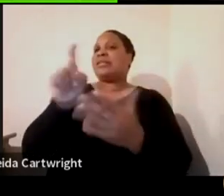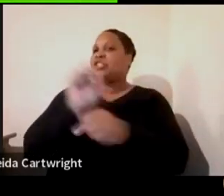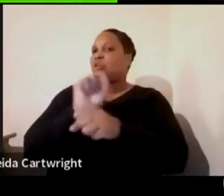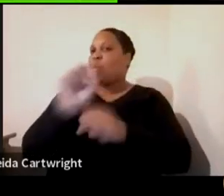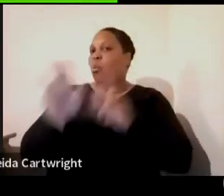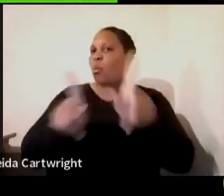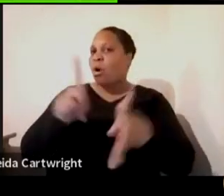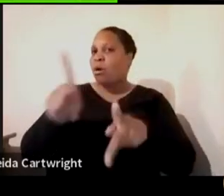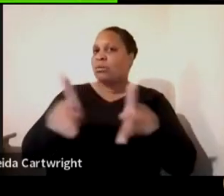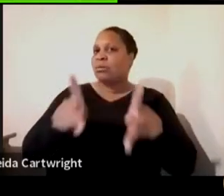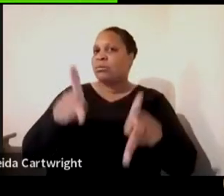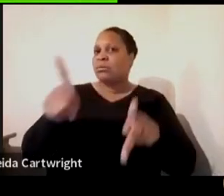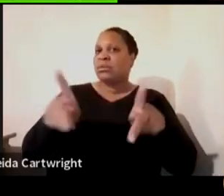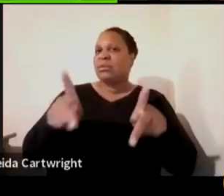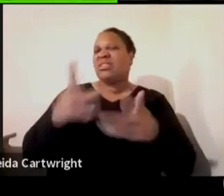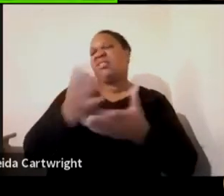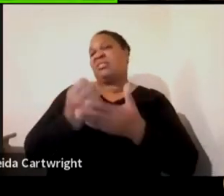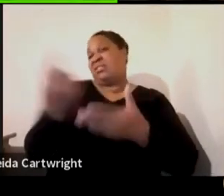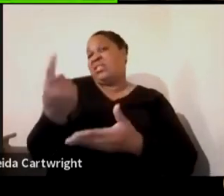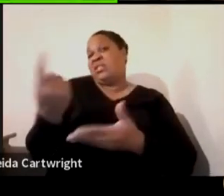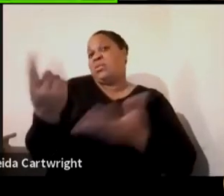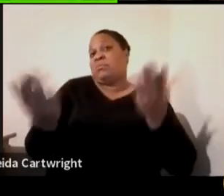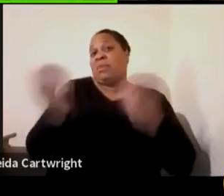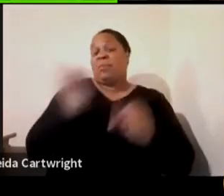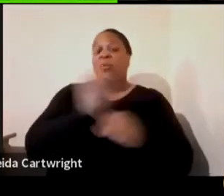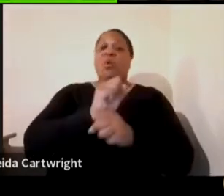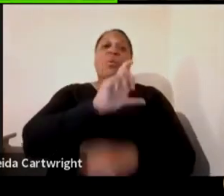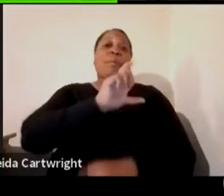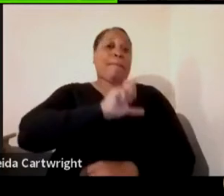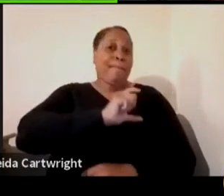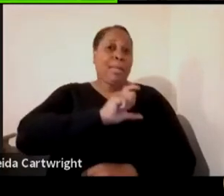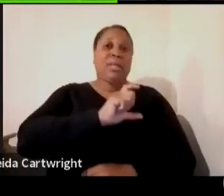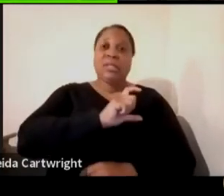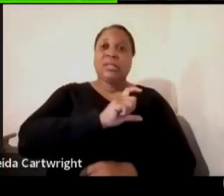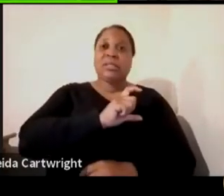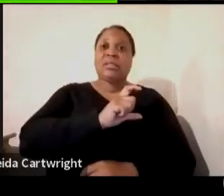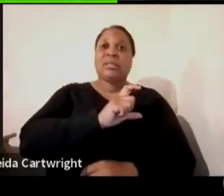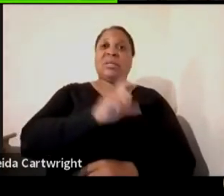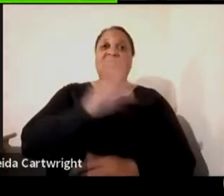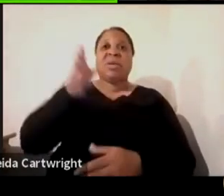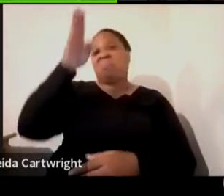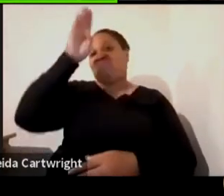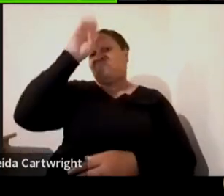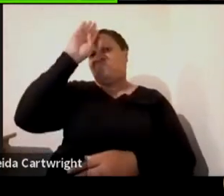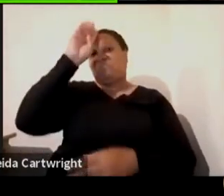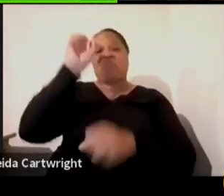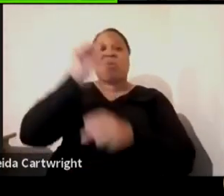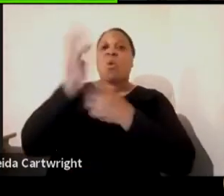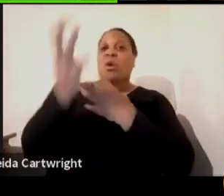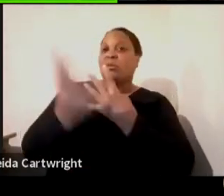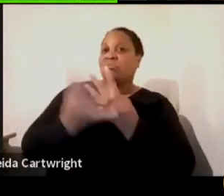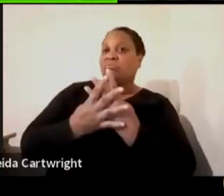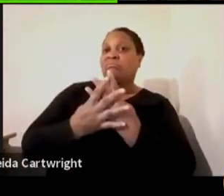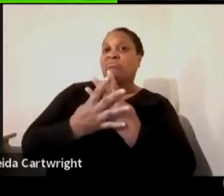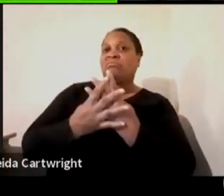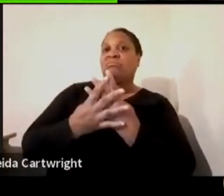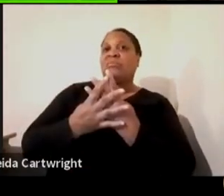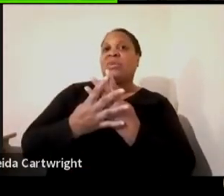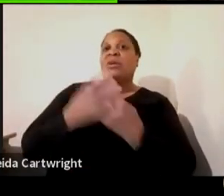may be some person who is working with the police, they may be a firefighter, they're working in corrections, they're part of the border